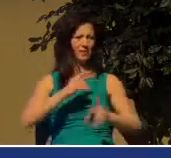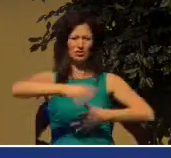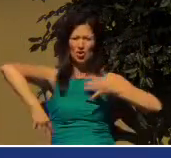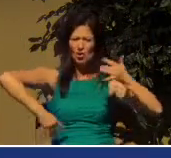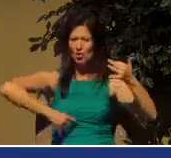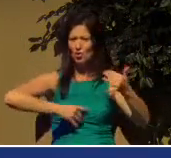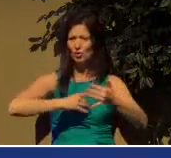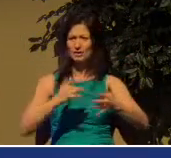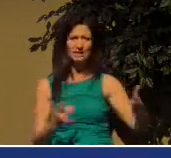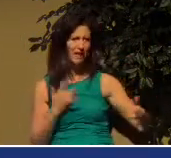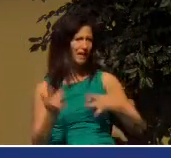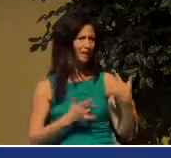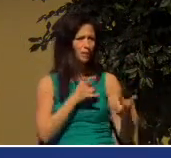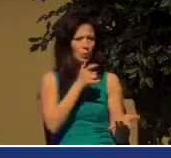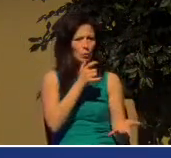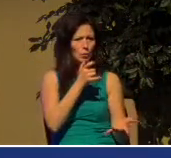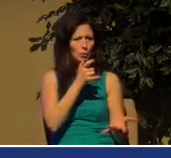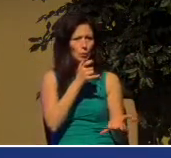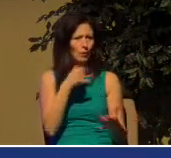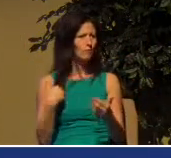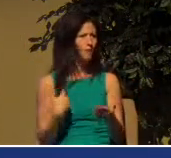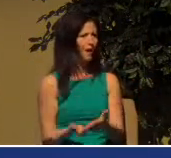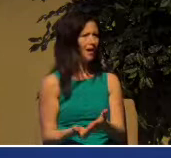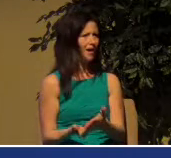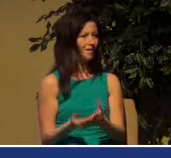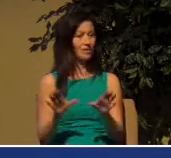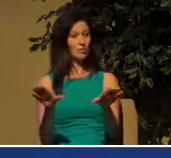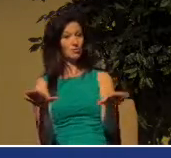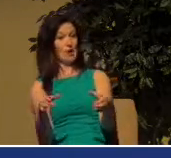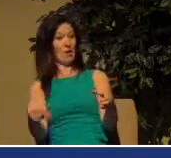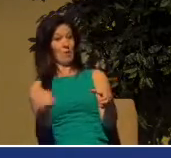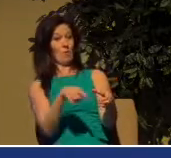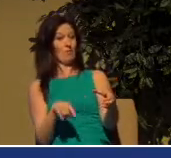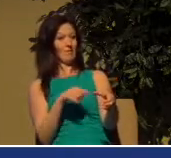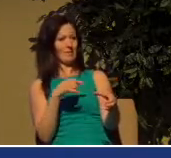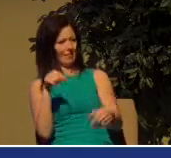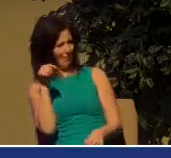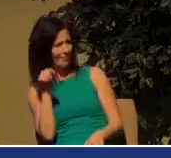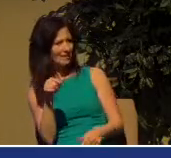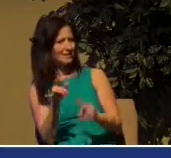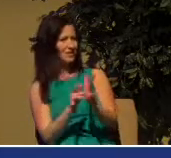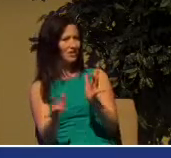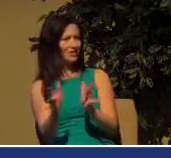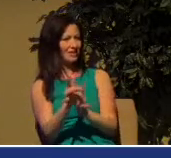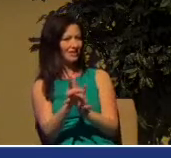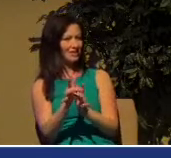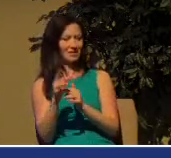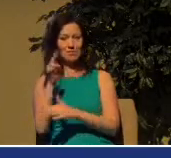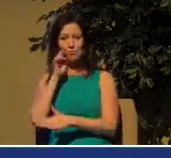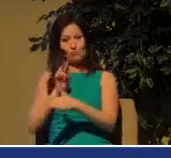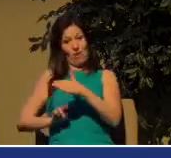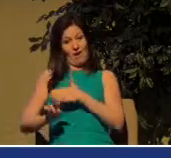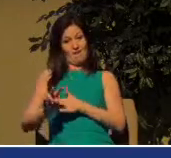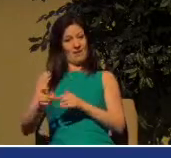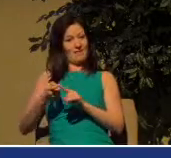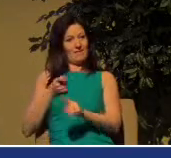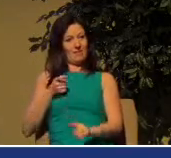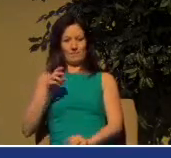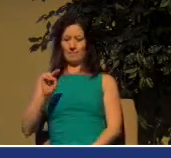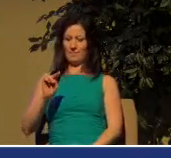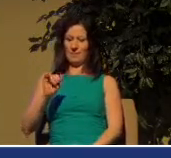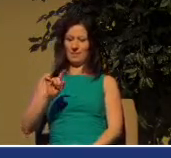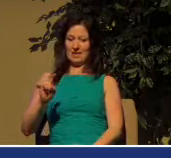this?" The crowds answered, "This is Jesus, the prophet from Nazareth